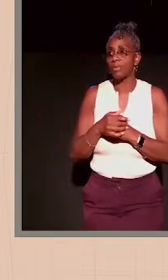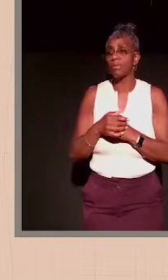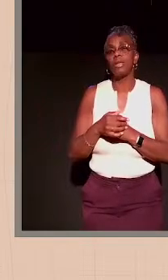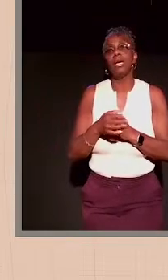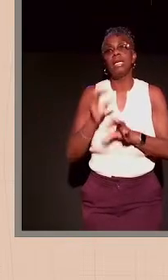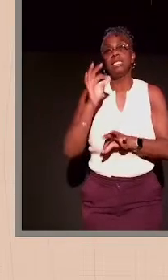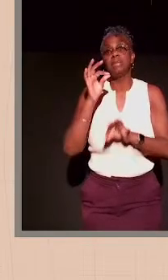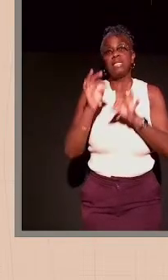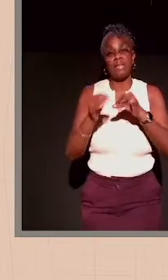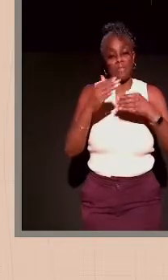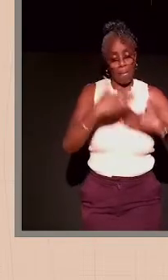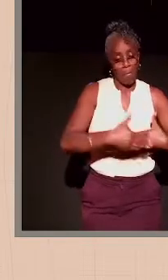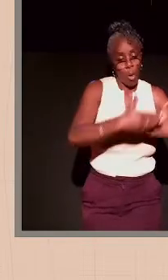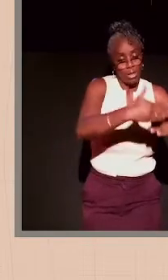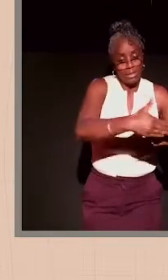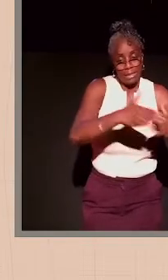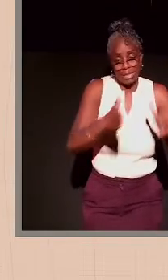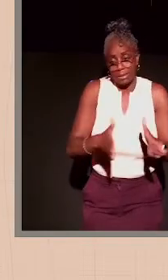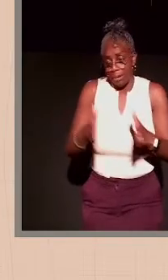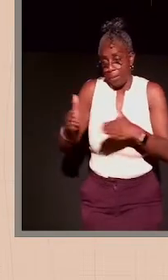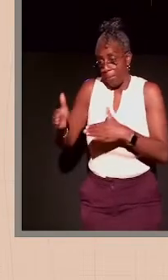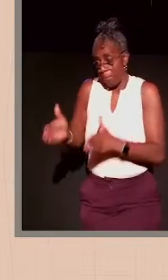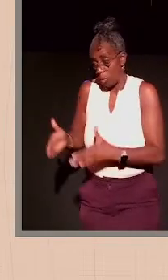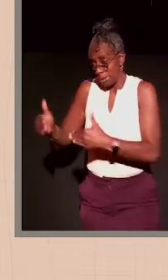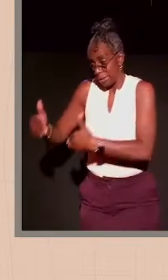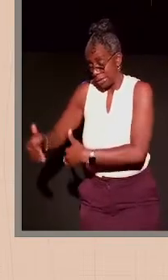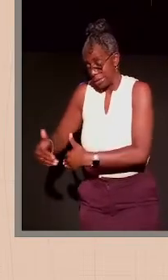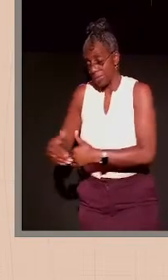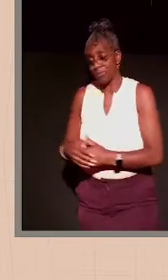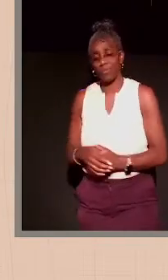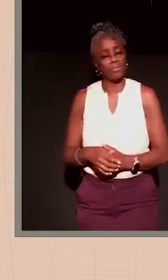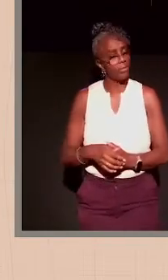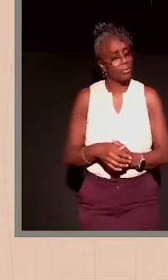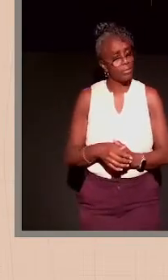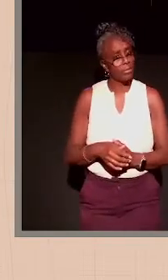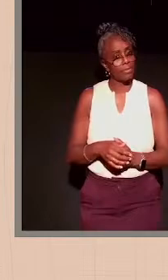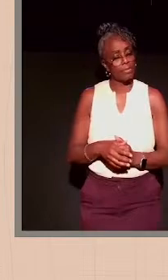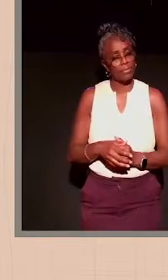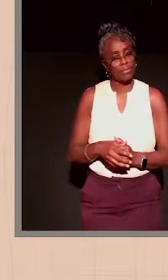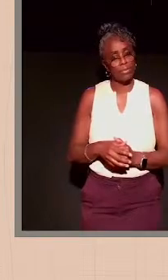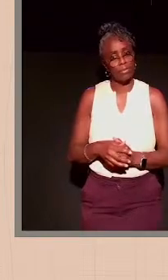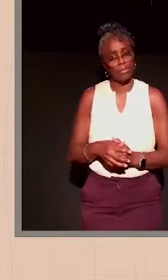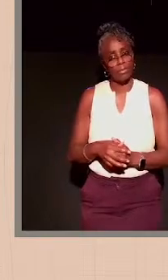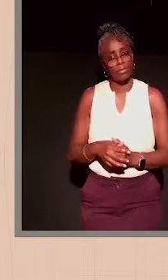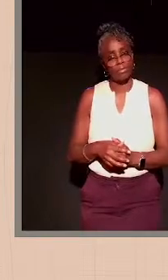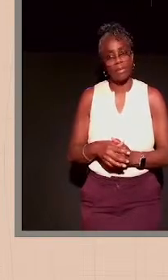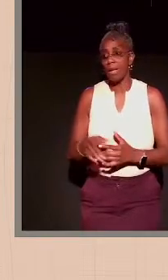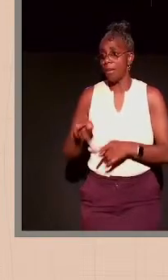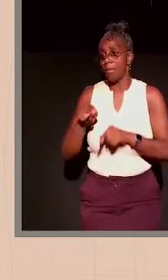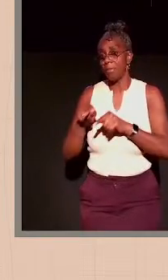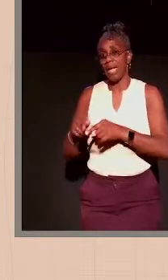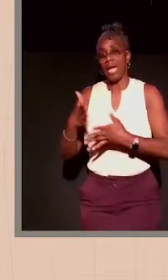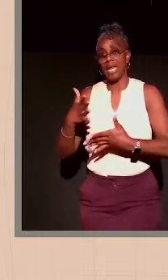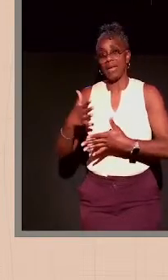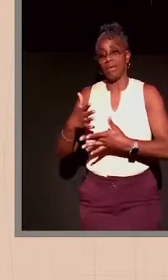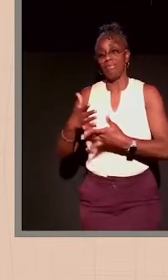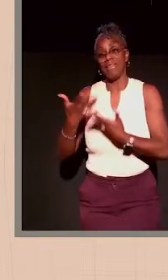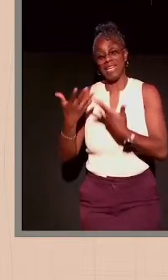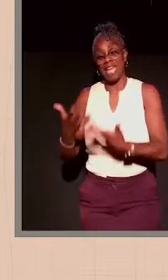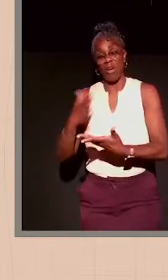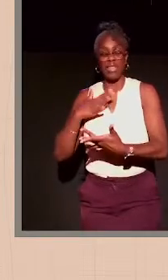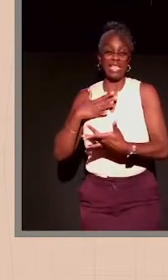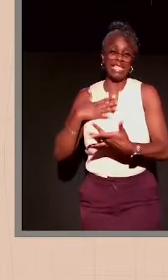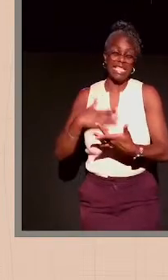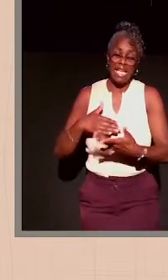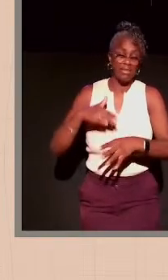specific boxes on specific screens, which now requires a lot more time and a